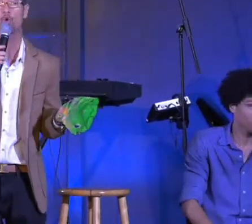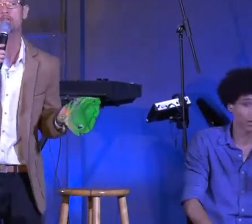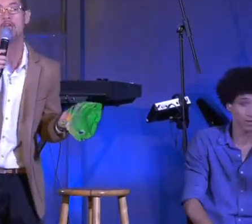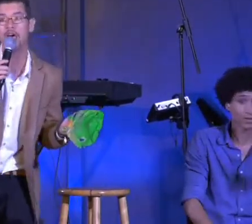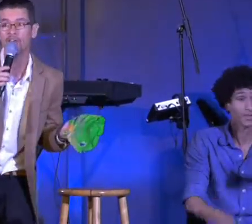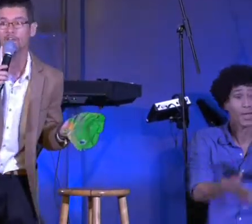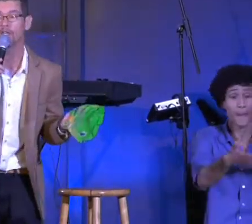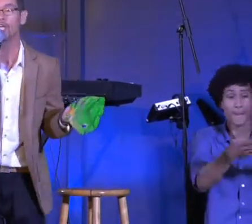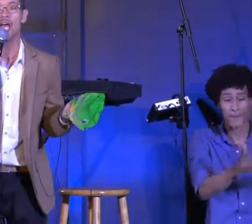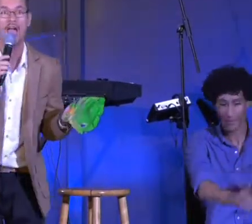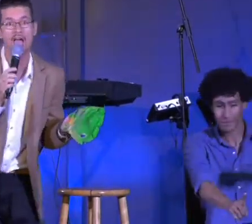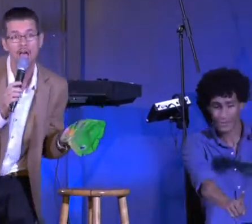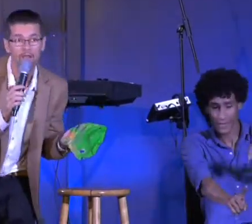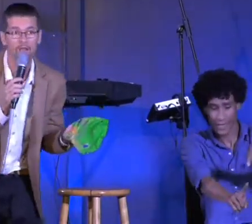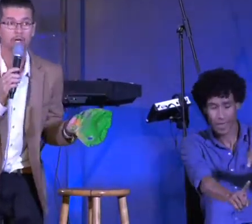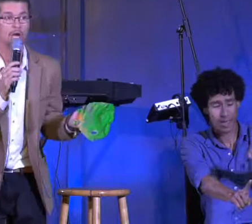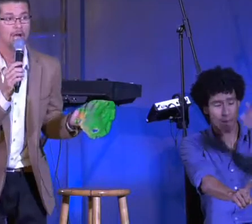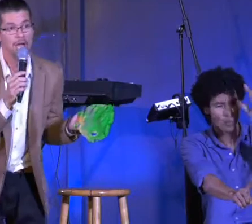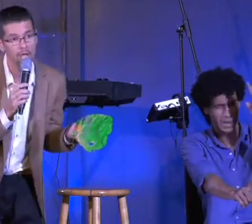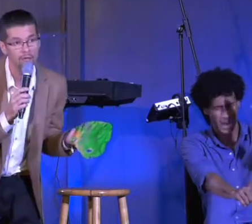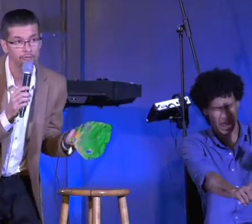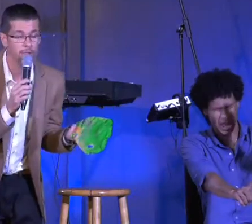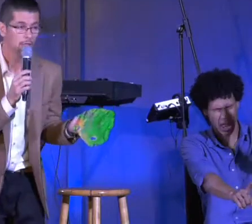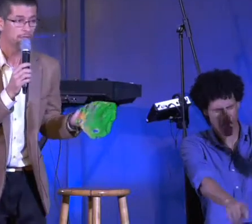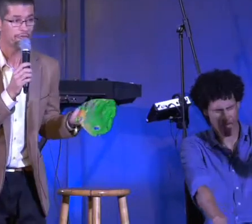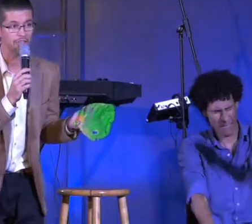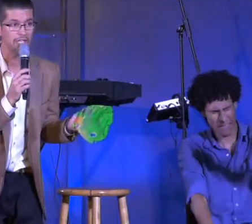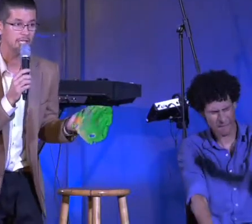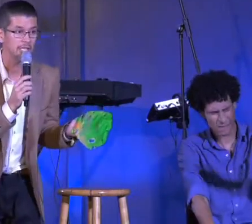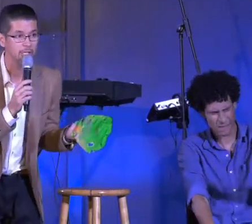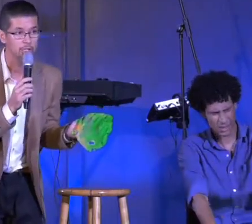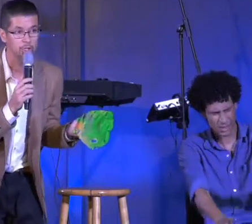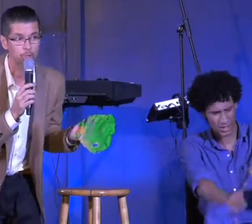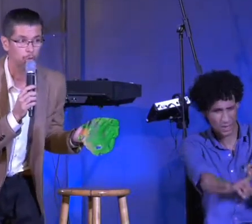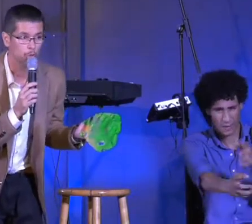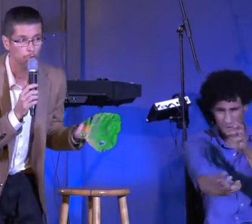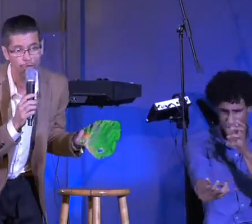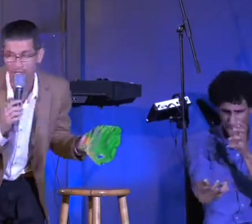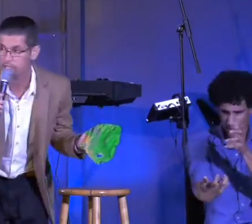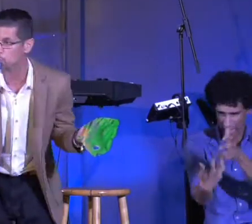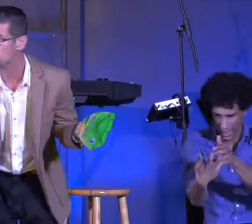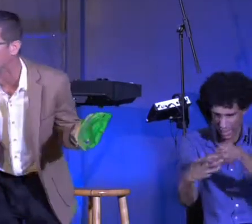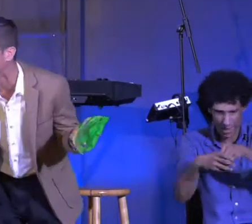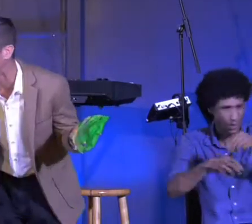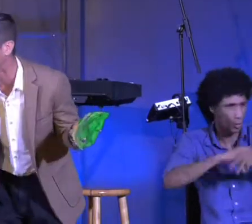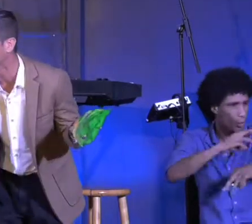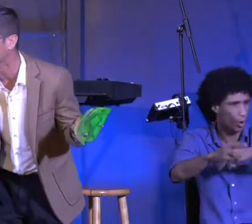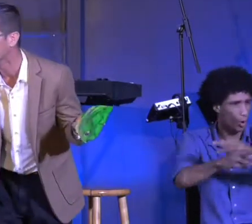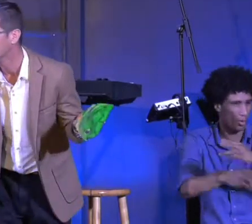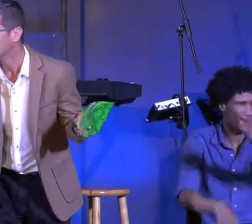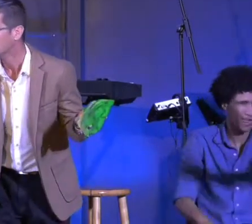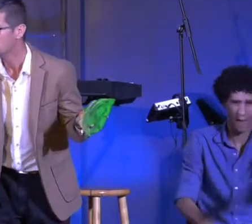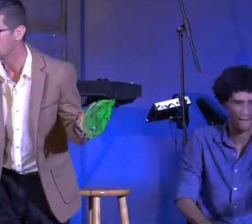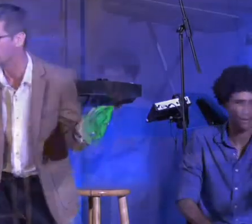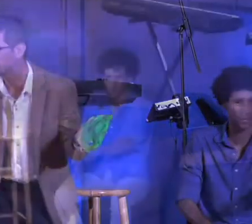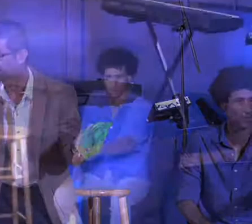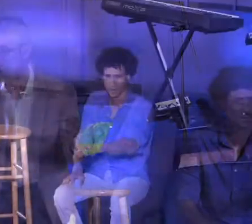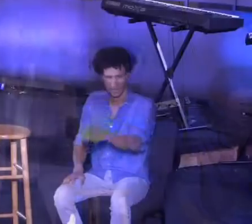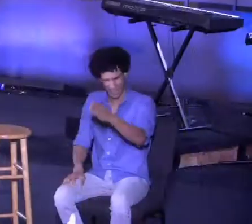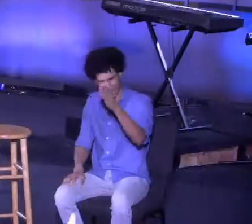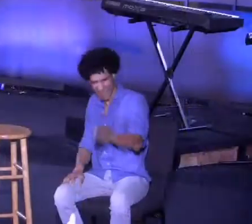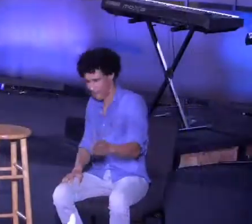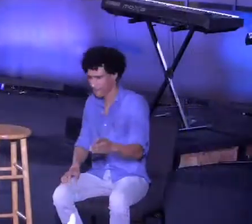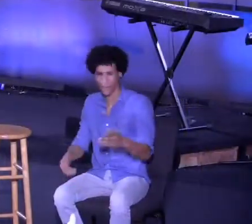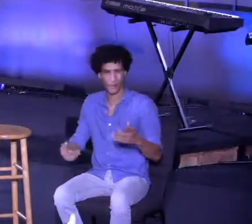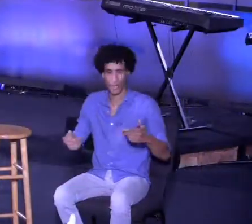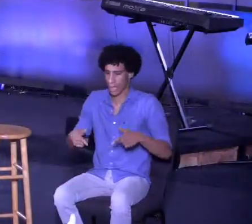they will never, ever, ever fit into this world. They'll never fit